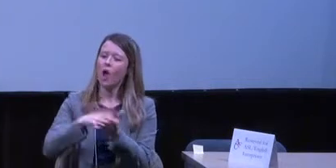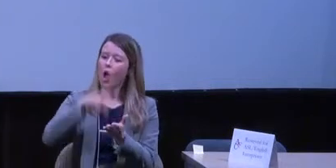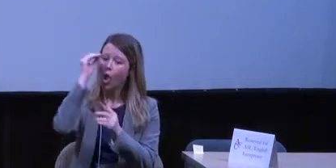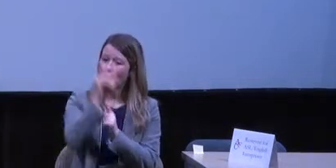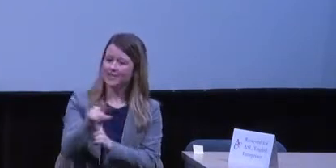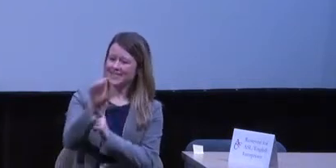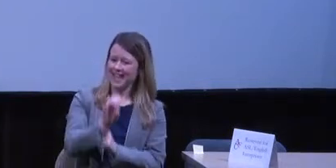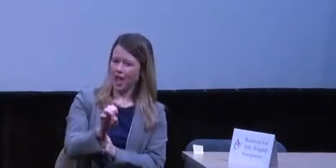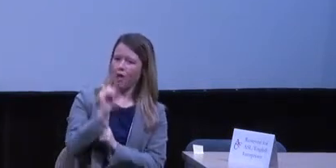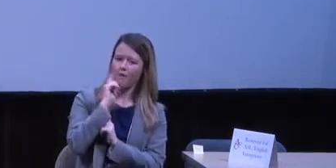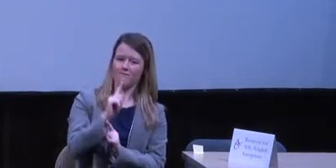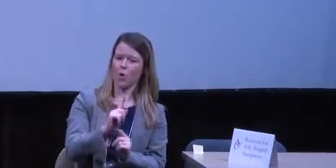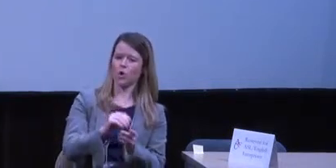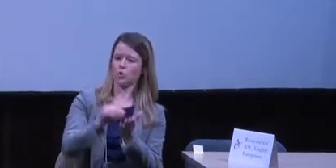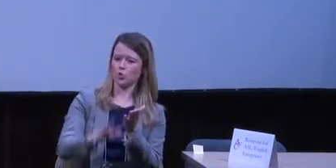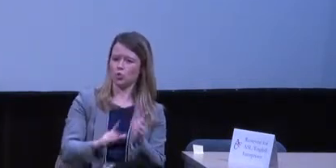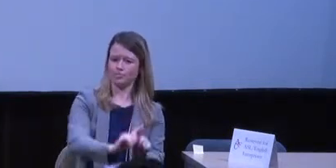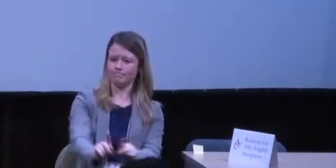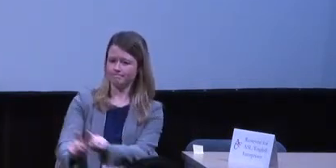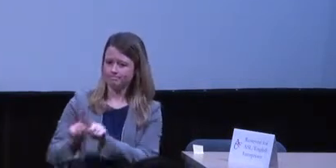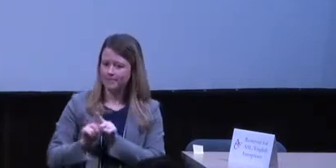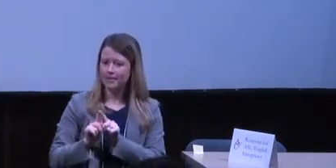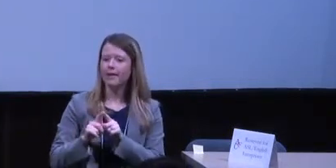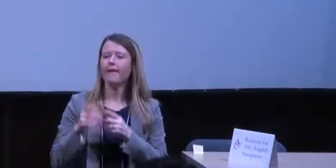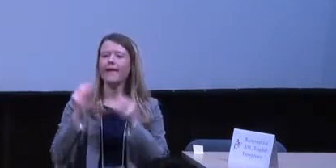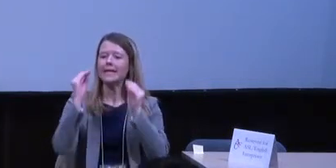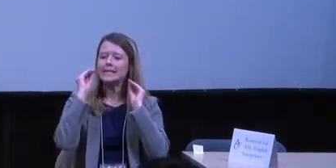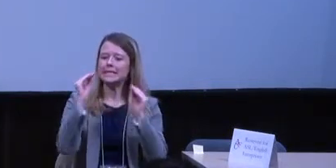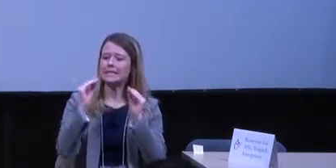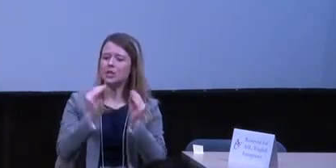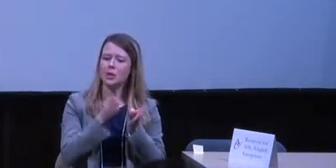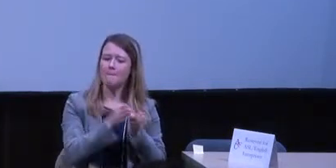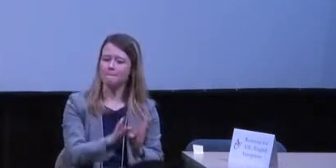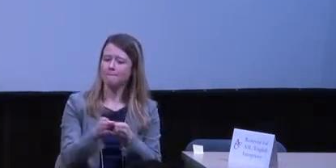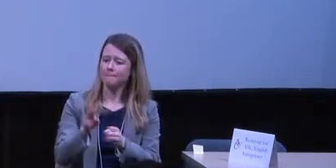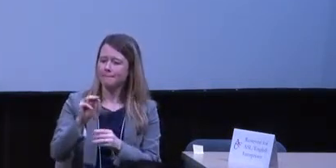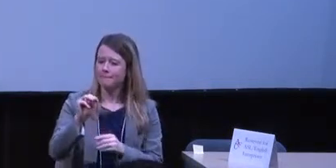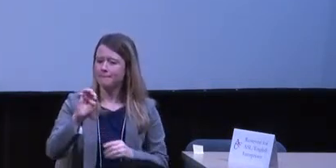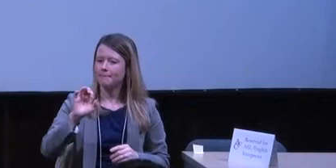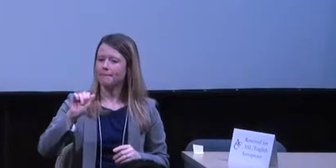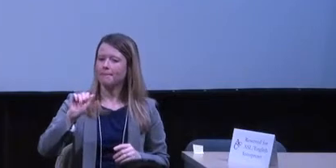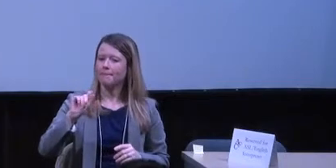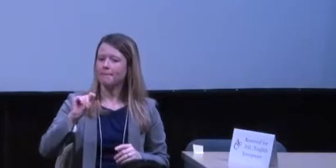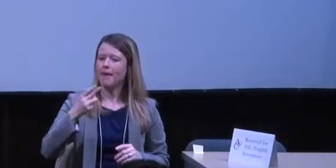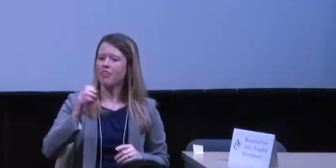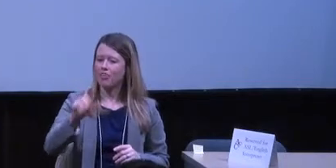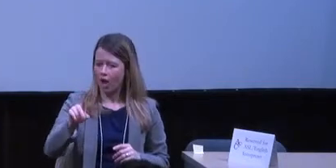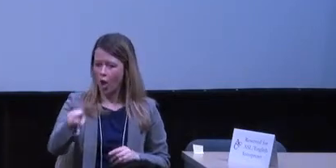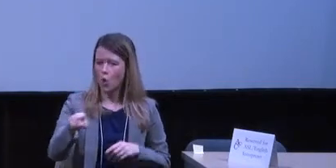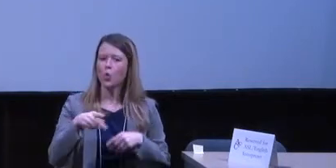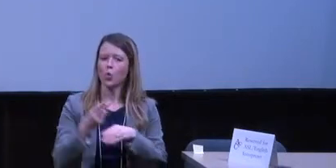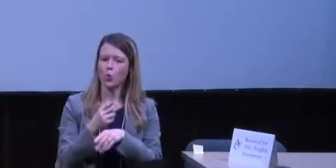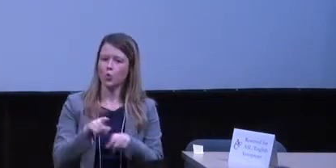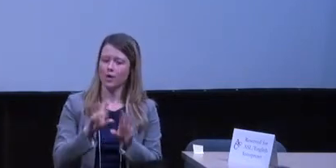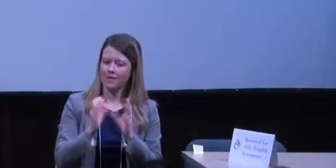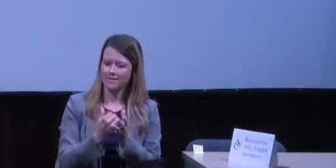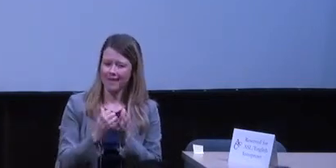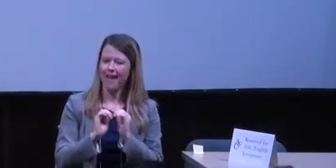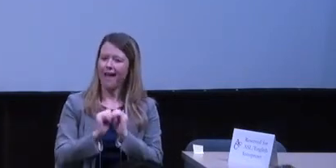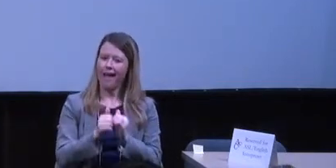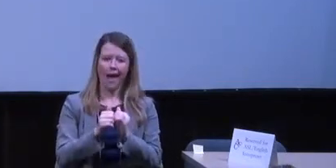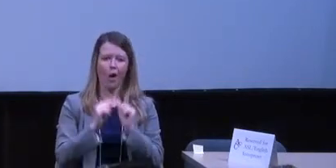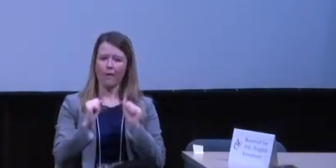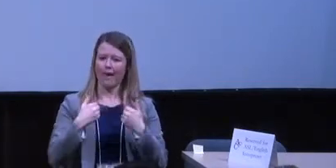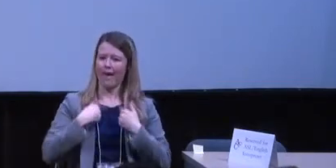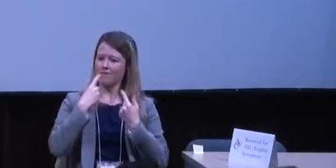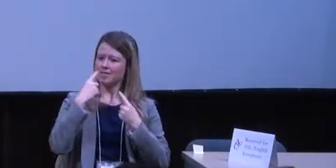population has, the different teaching methods that you guys use in class, how do we achieve inclusion for